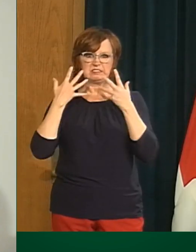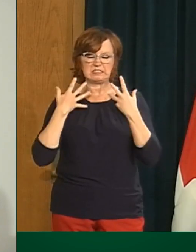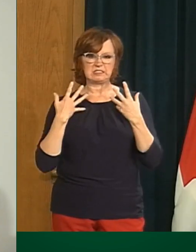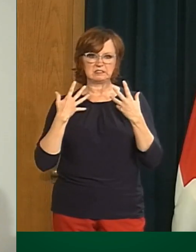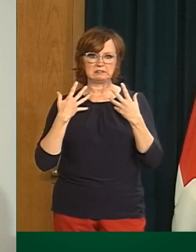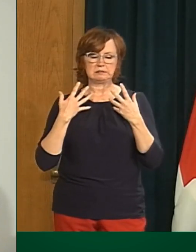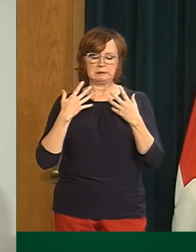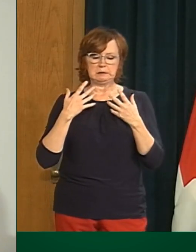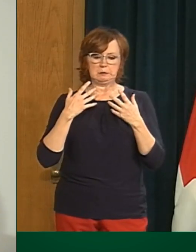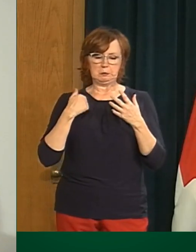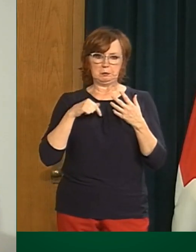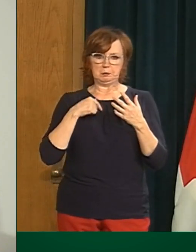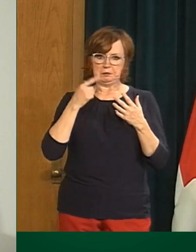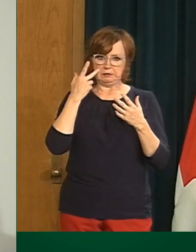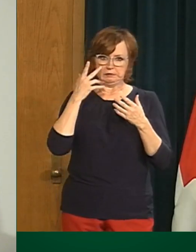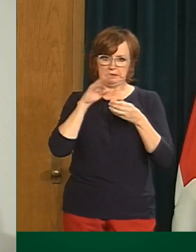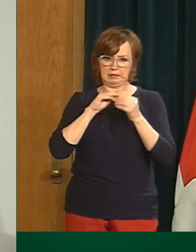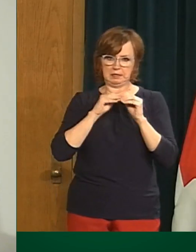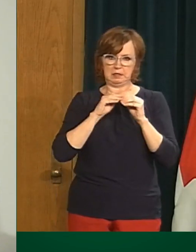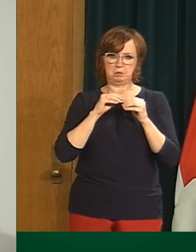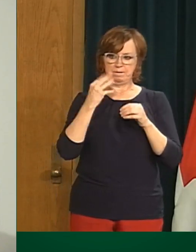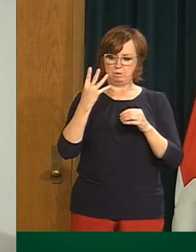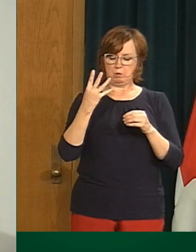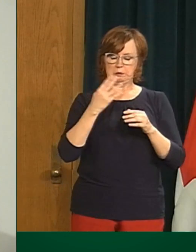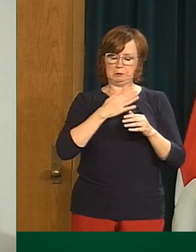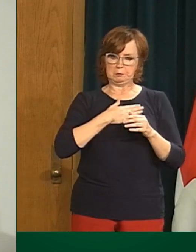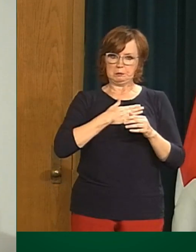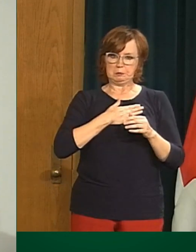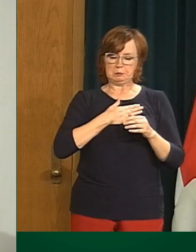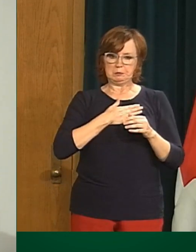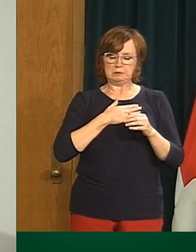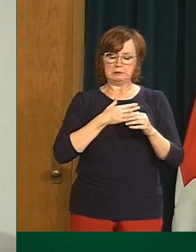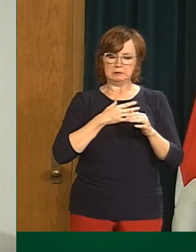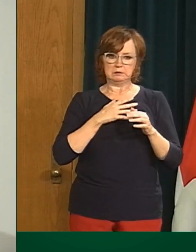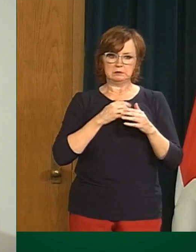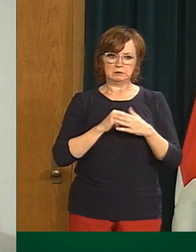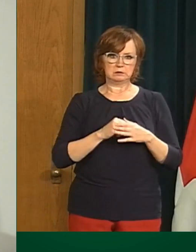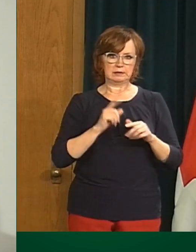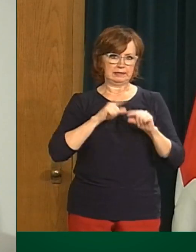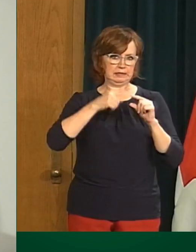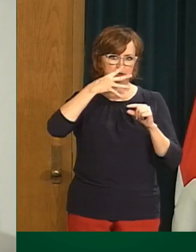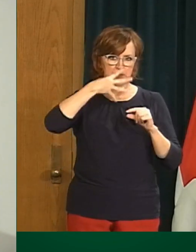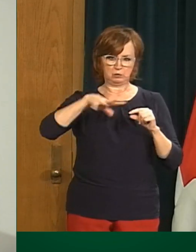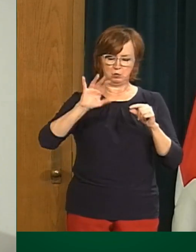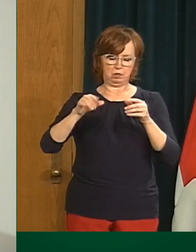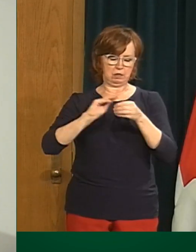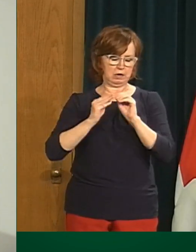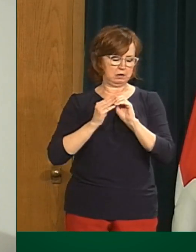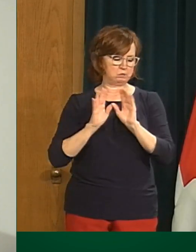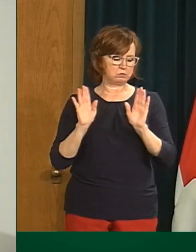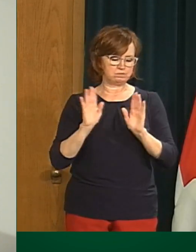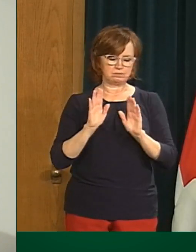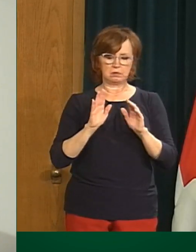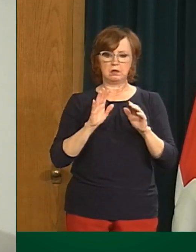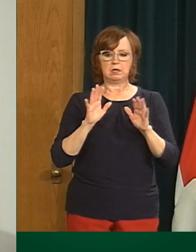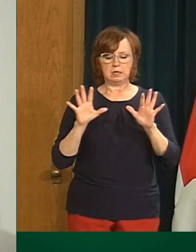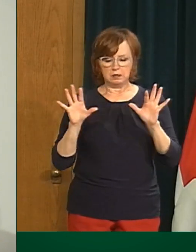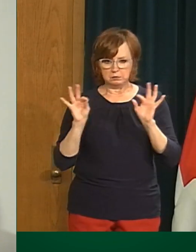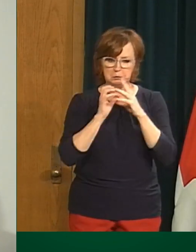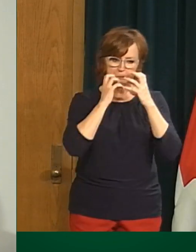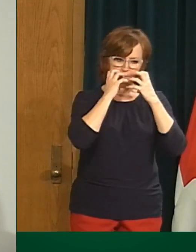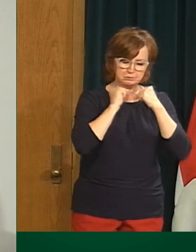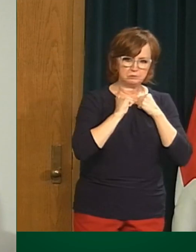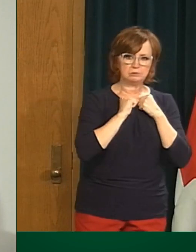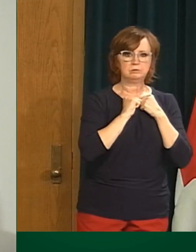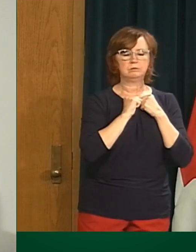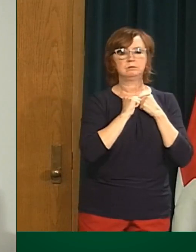unfortunately we've taken a lot of steps to prevent transmission in the most vulnerable settings, including long-term care and